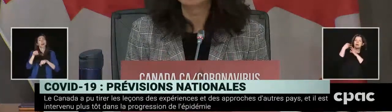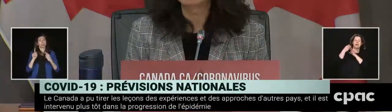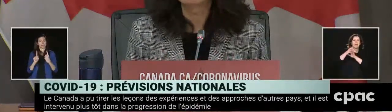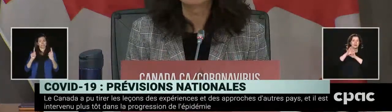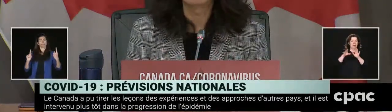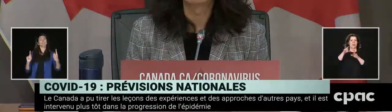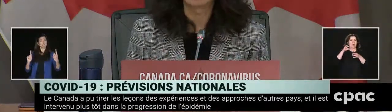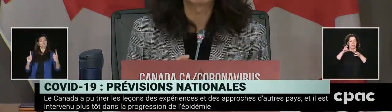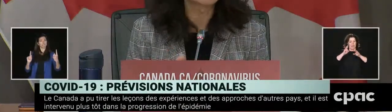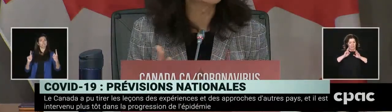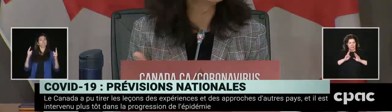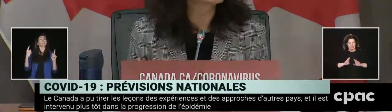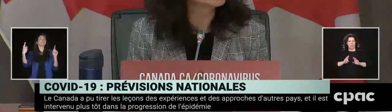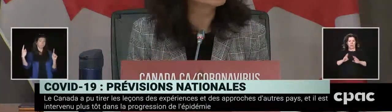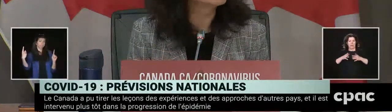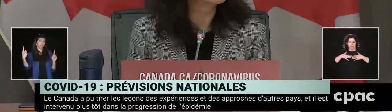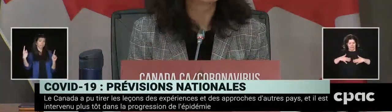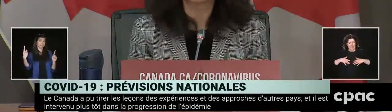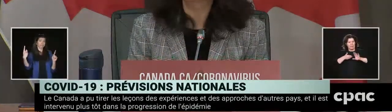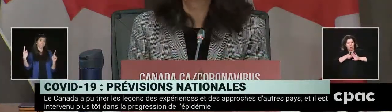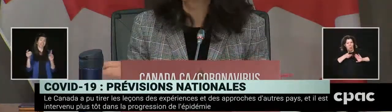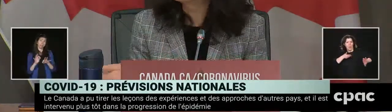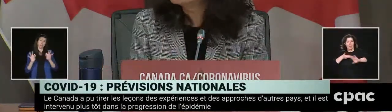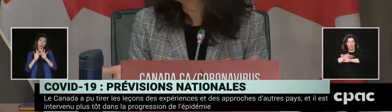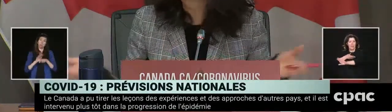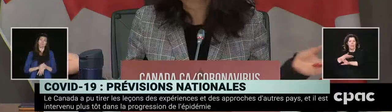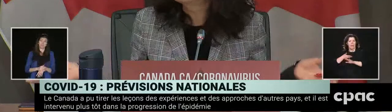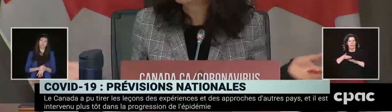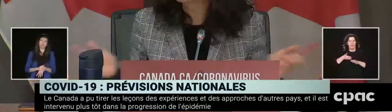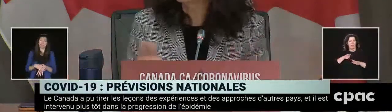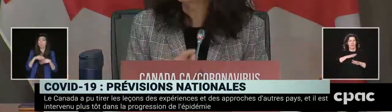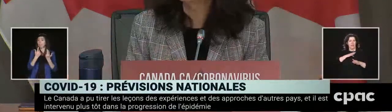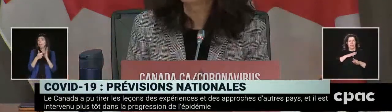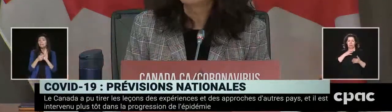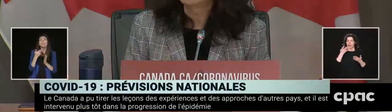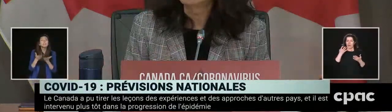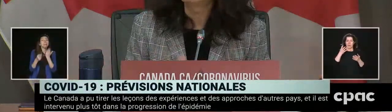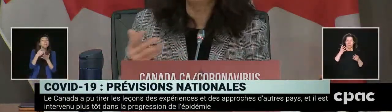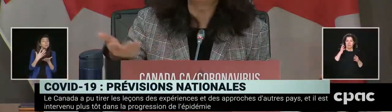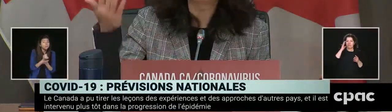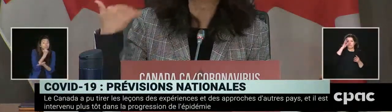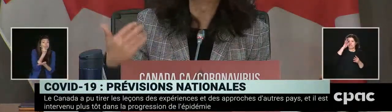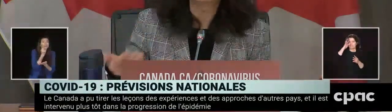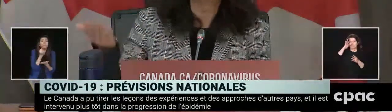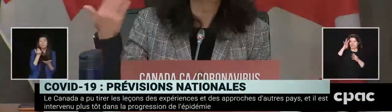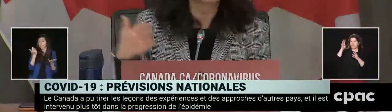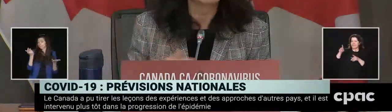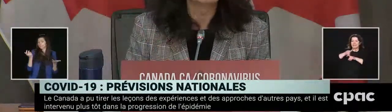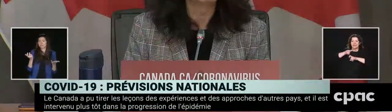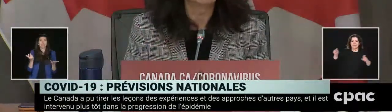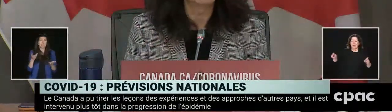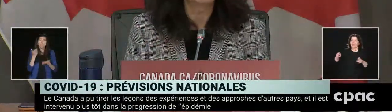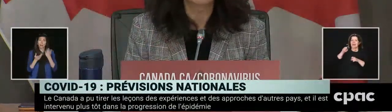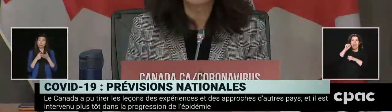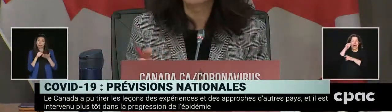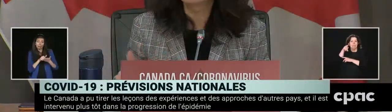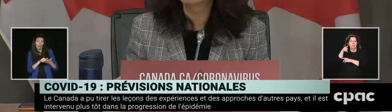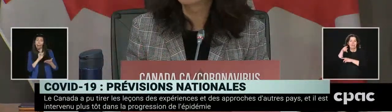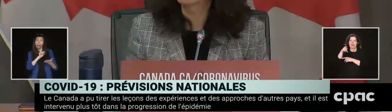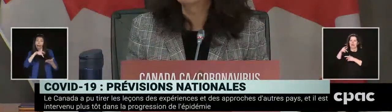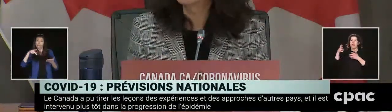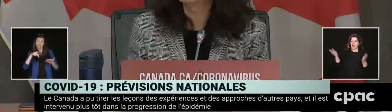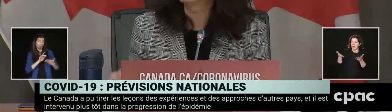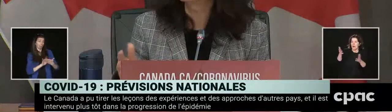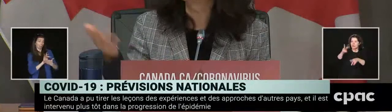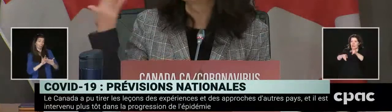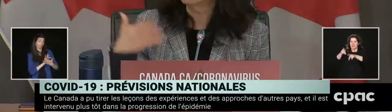innovators with applications, for instance, that tries to nudge people to do the right thing. Feedback from a number of studies,